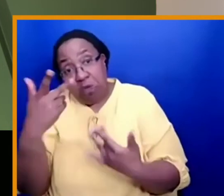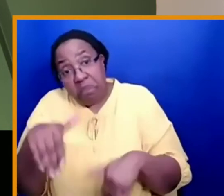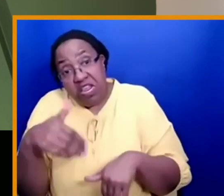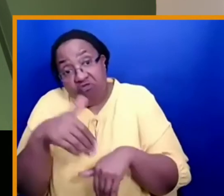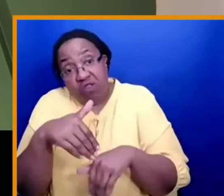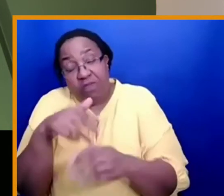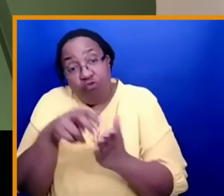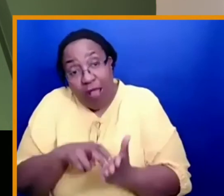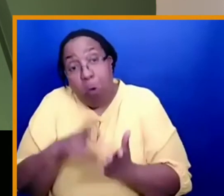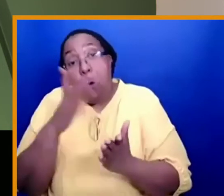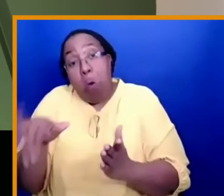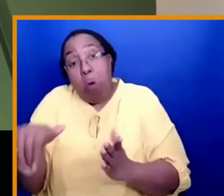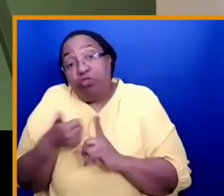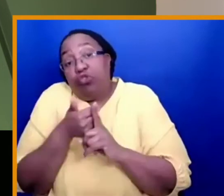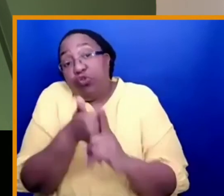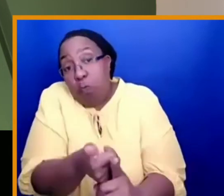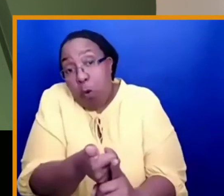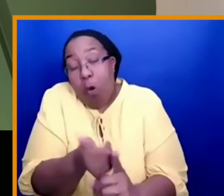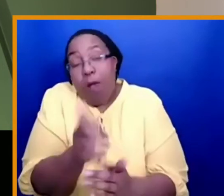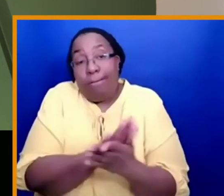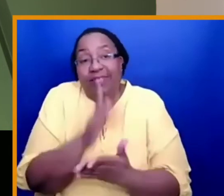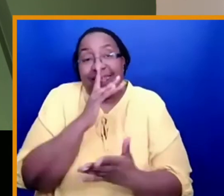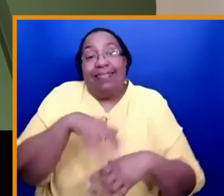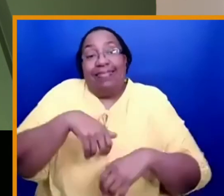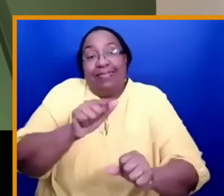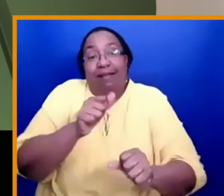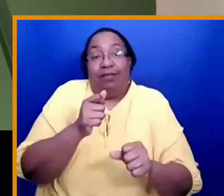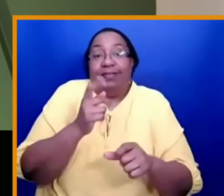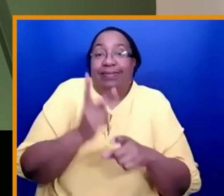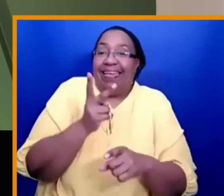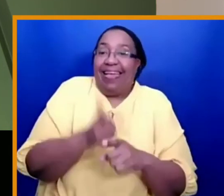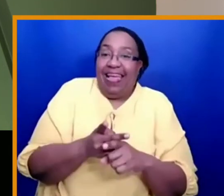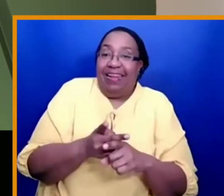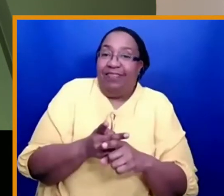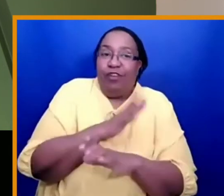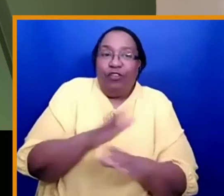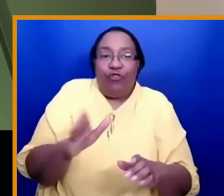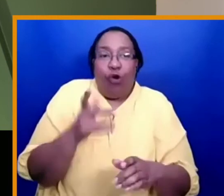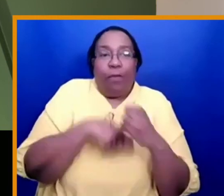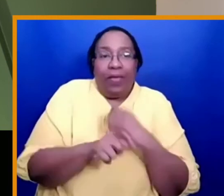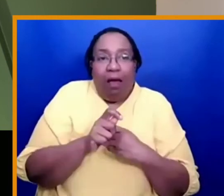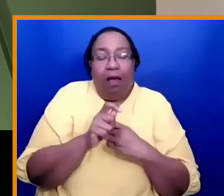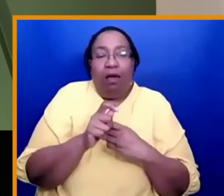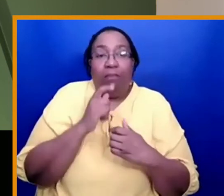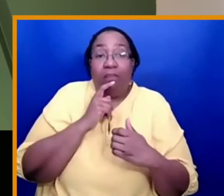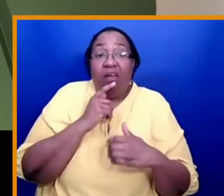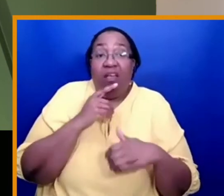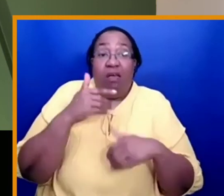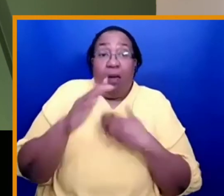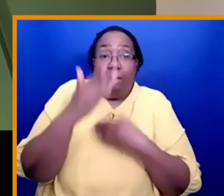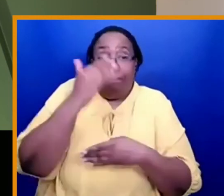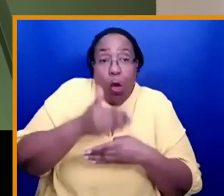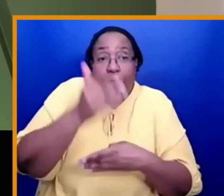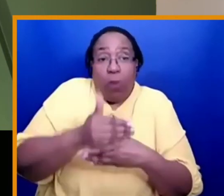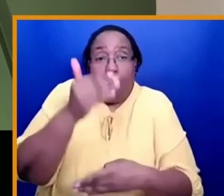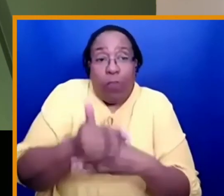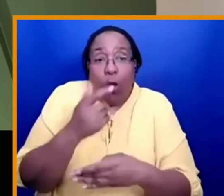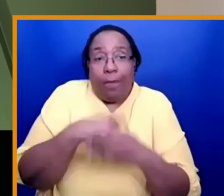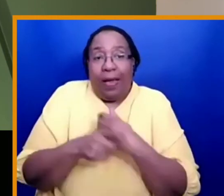allow people to start again, not end up in the negative downward spirals we so often see. This